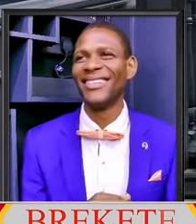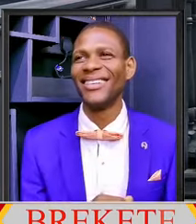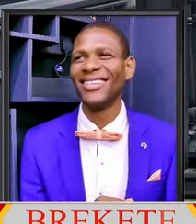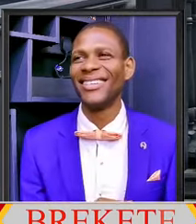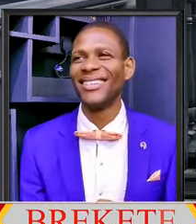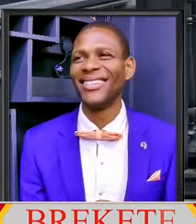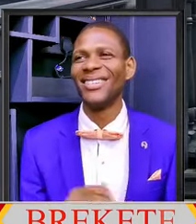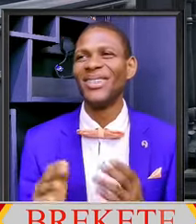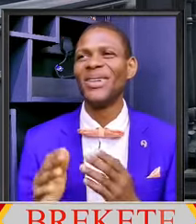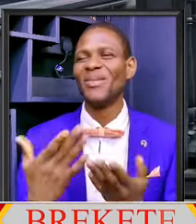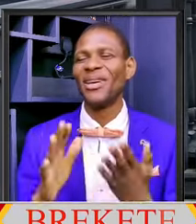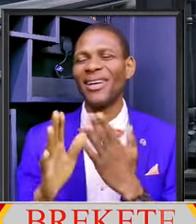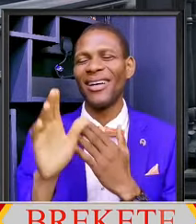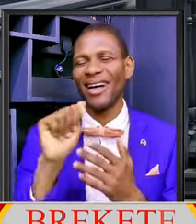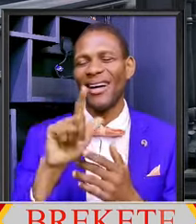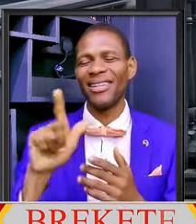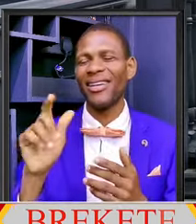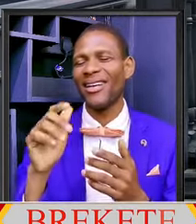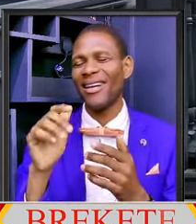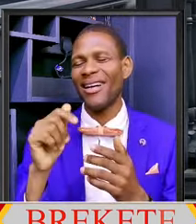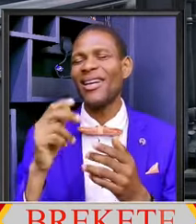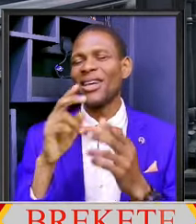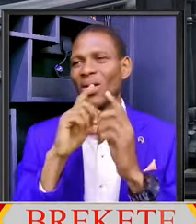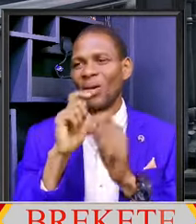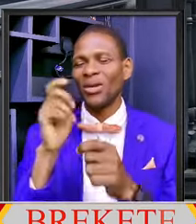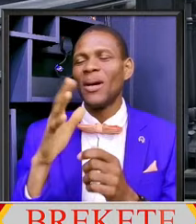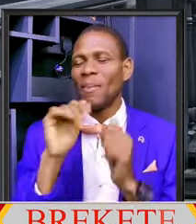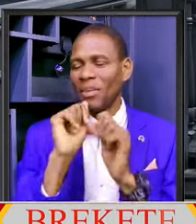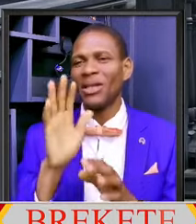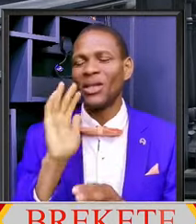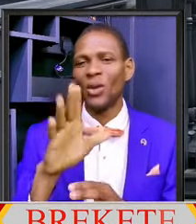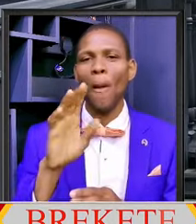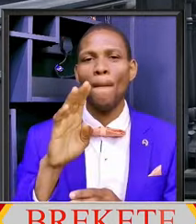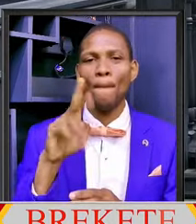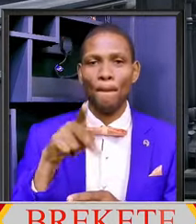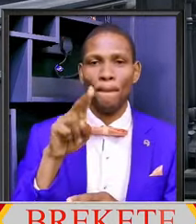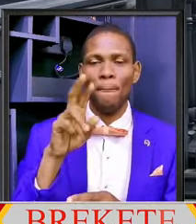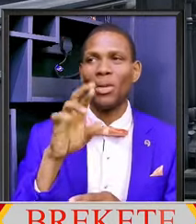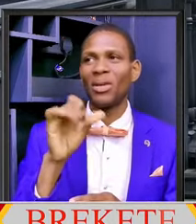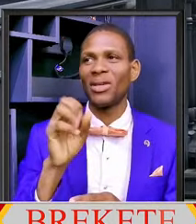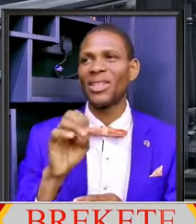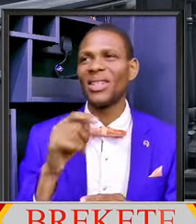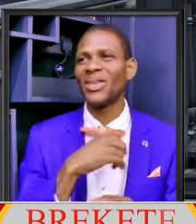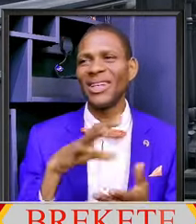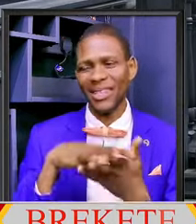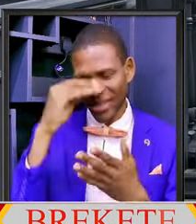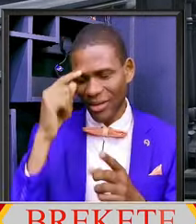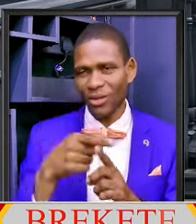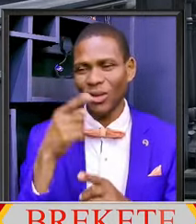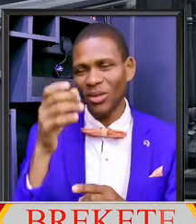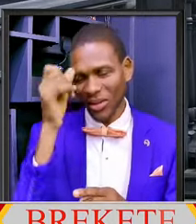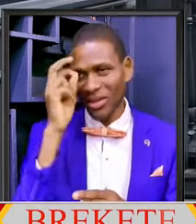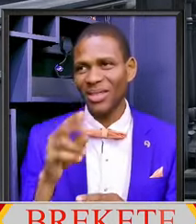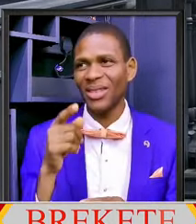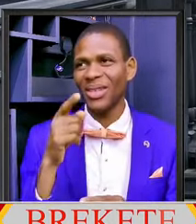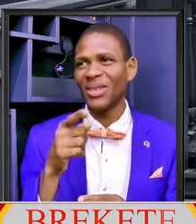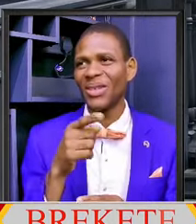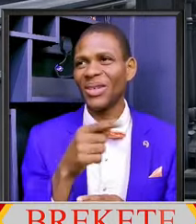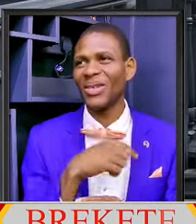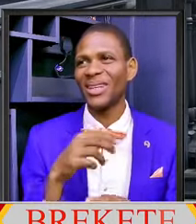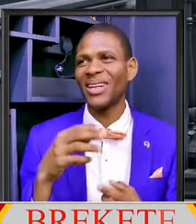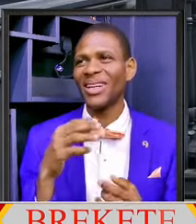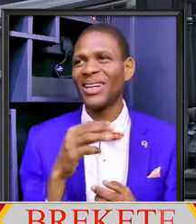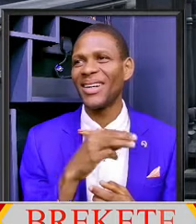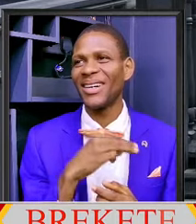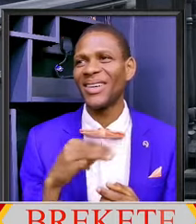May Allah reward you. May He replenish your purse manifold. I mean, we are learning from you, sir. Yes, thank you. We are members. I've been